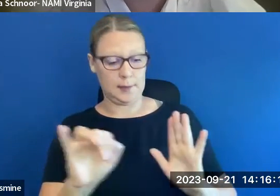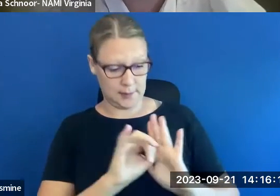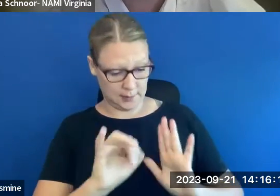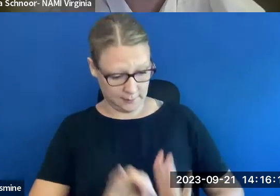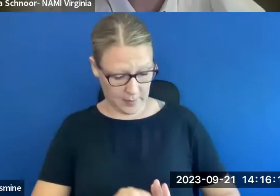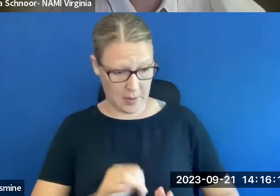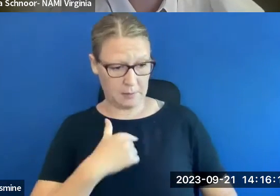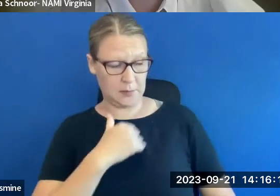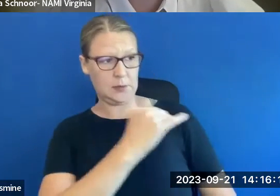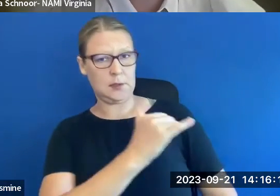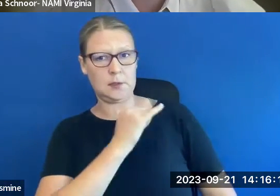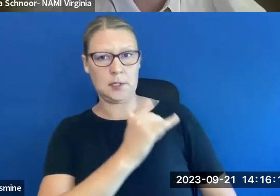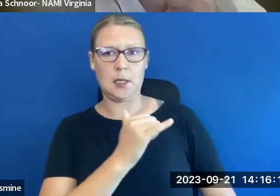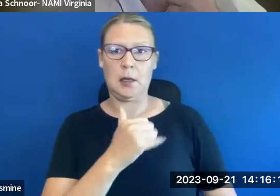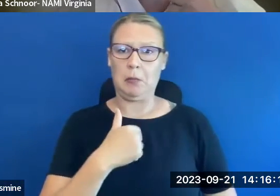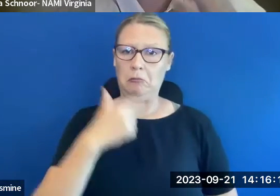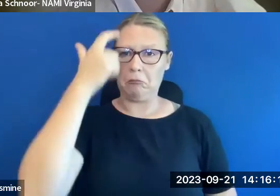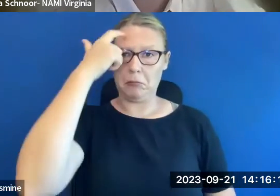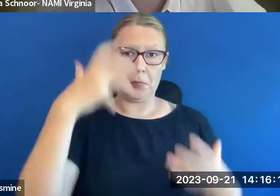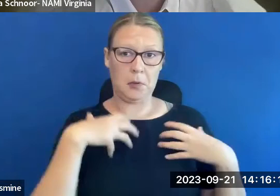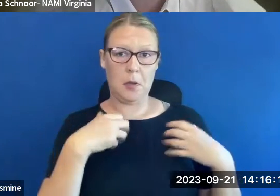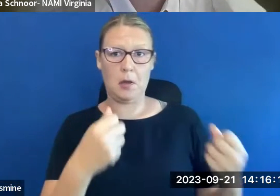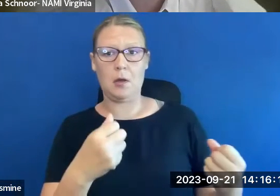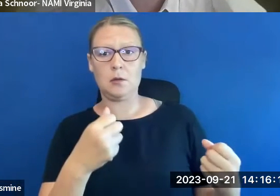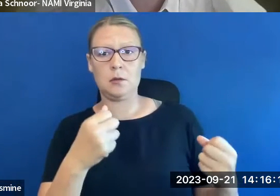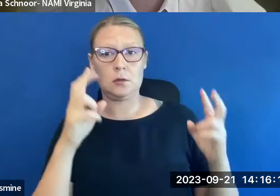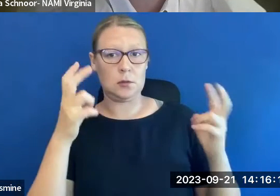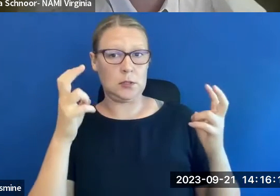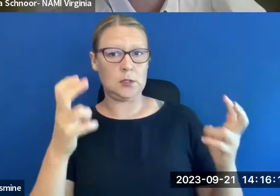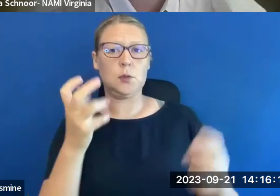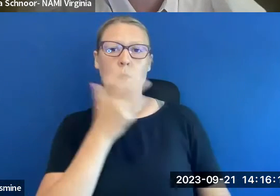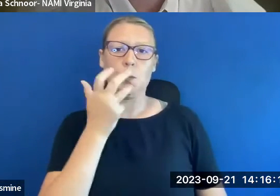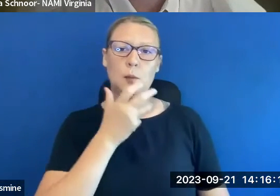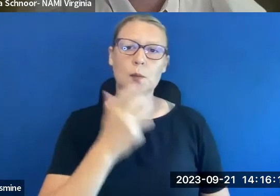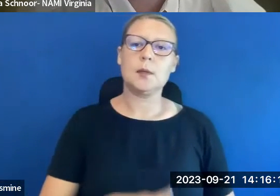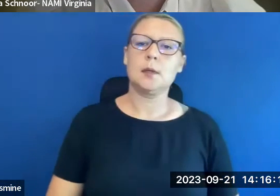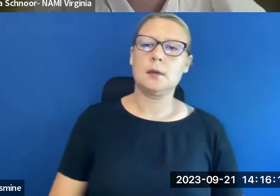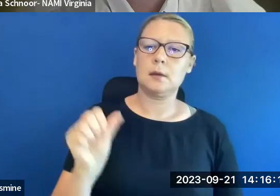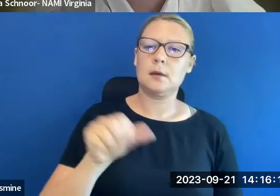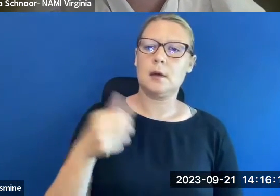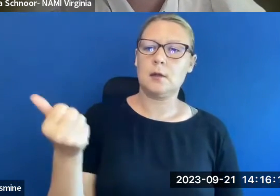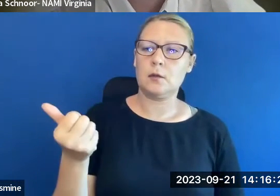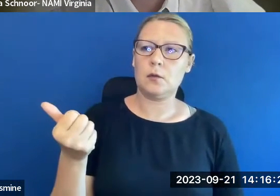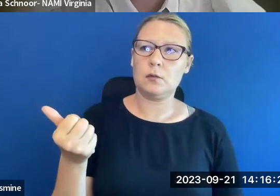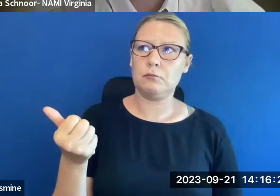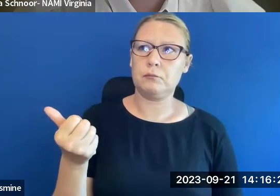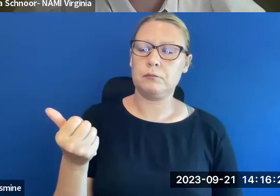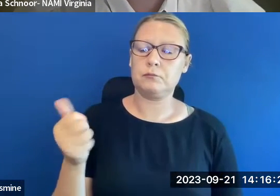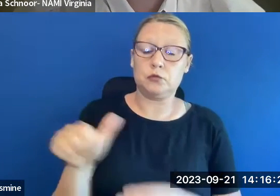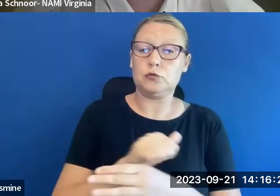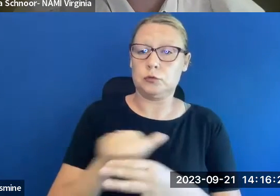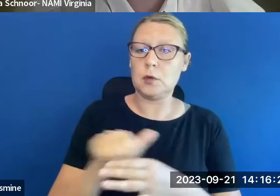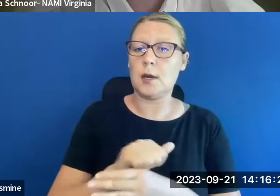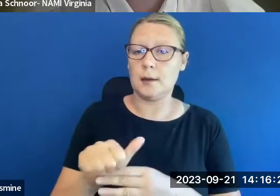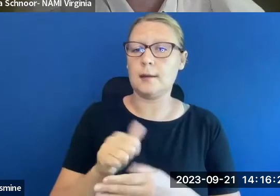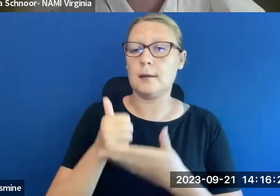health condition. The other thing I do think with CIT training, it can absolutely be a very